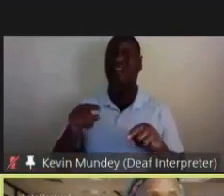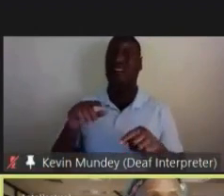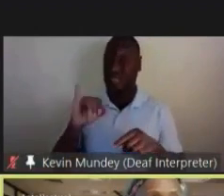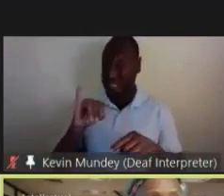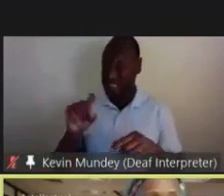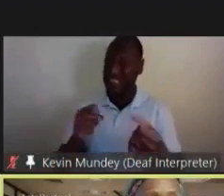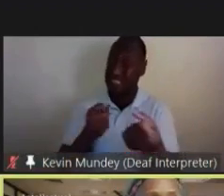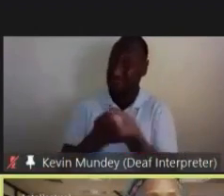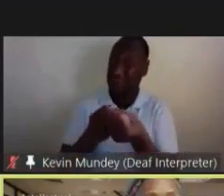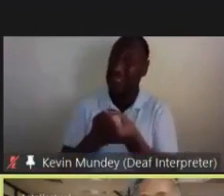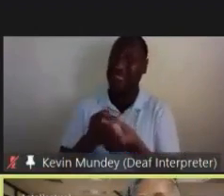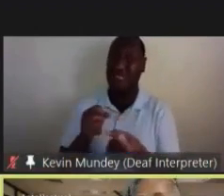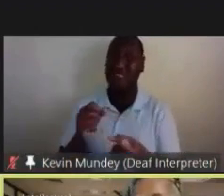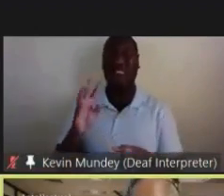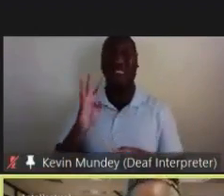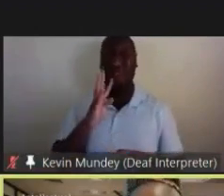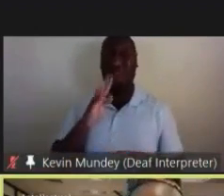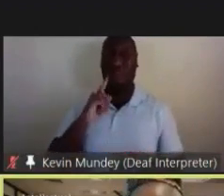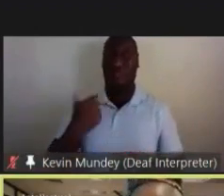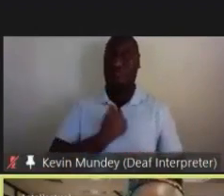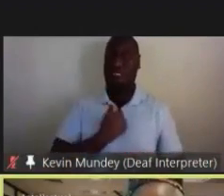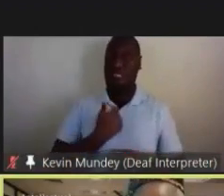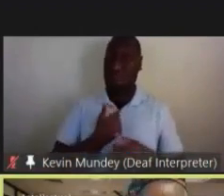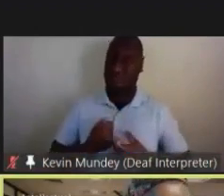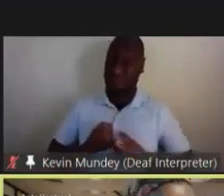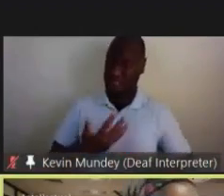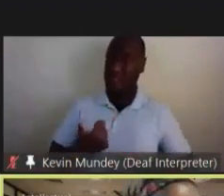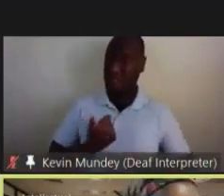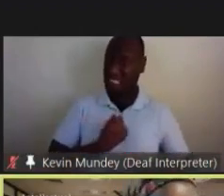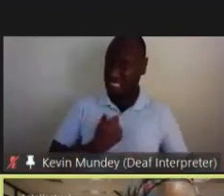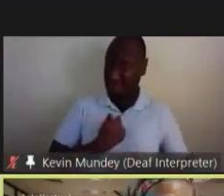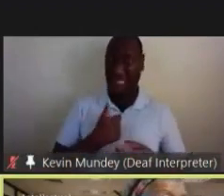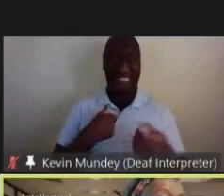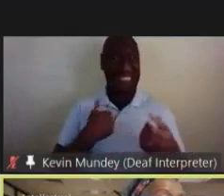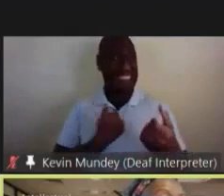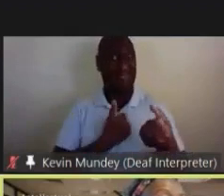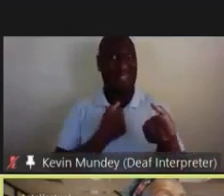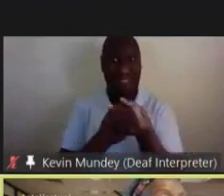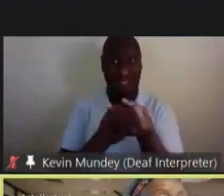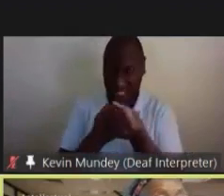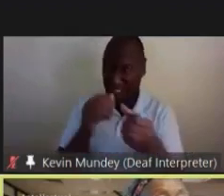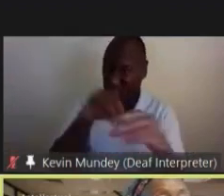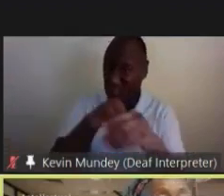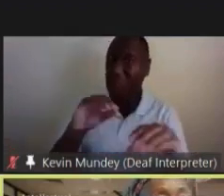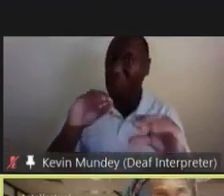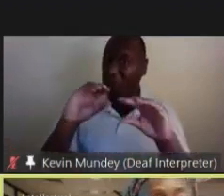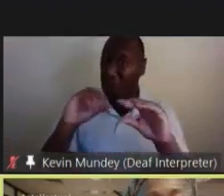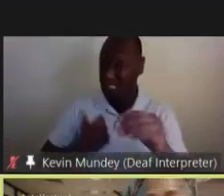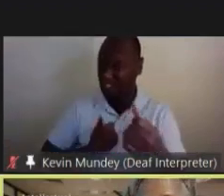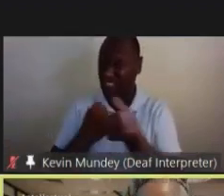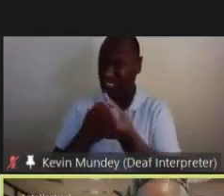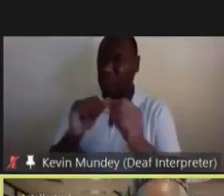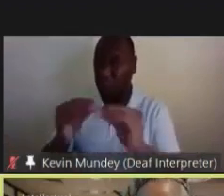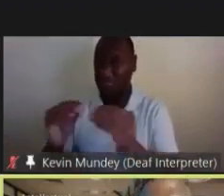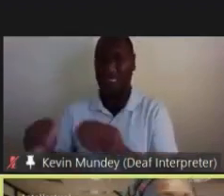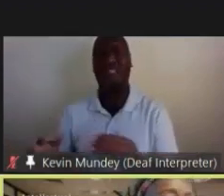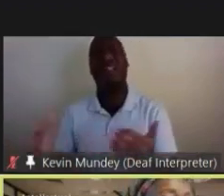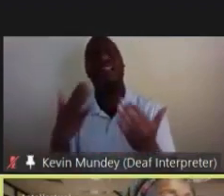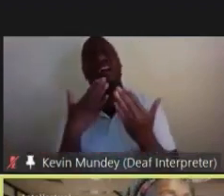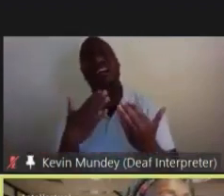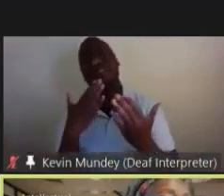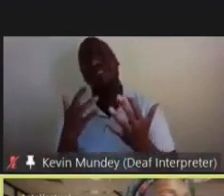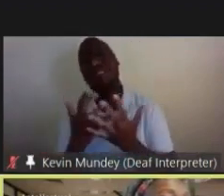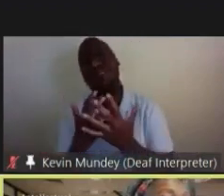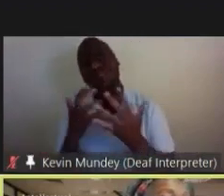for Ourselves, which is a self-advocate organization. Thank you so much, and please